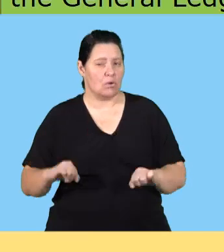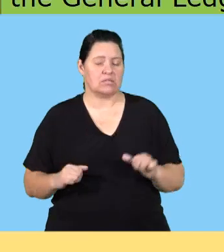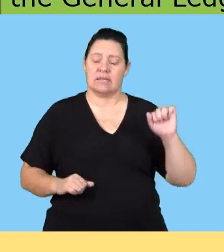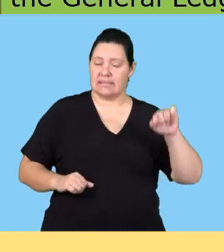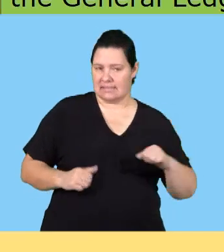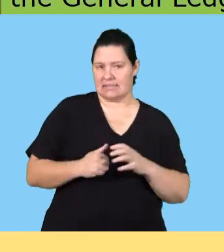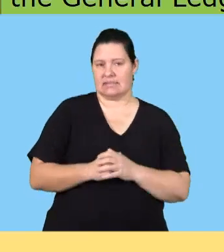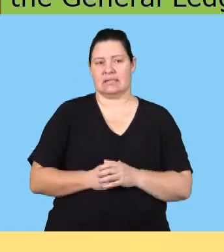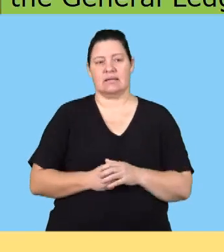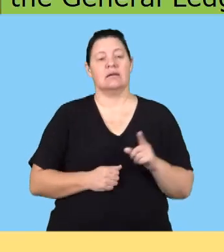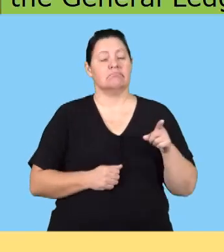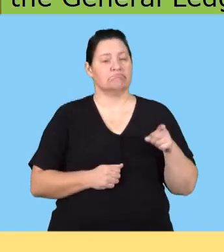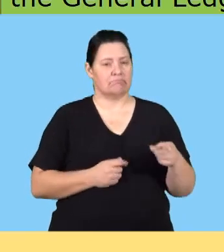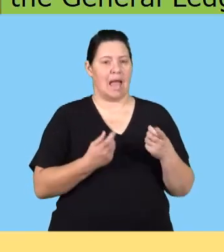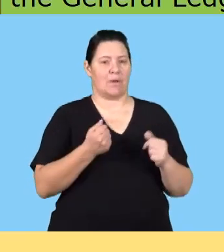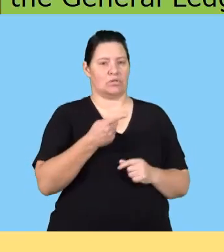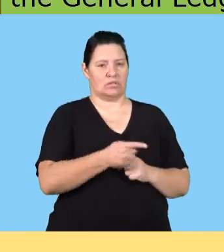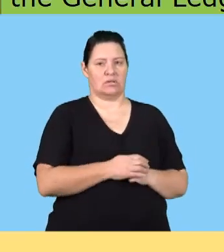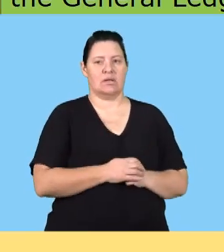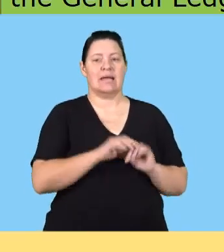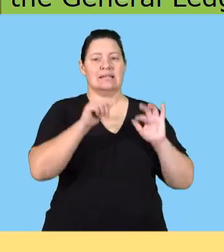allowance? Yes. There is the amount,